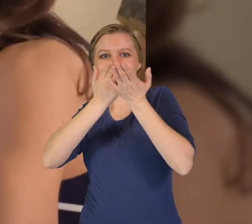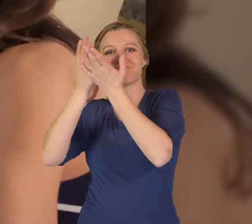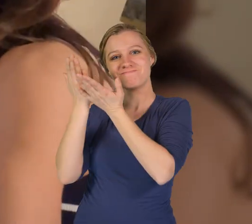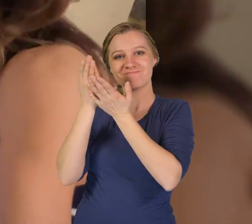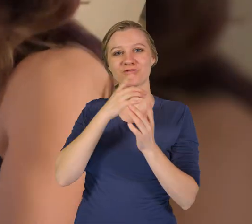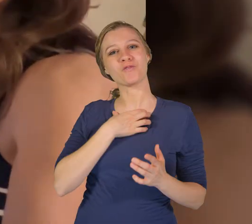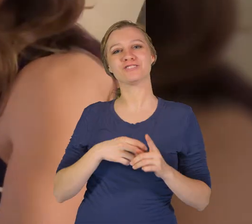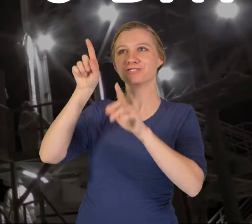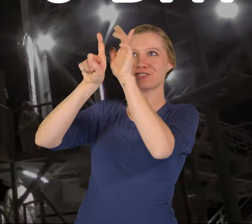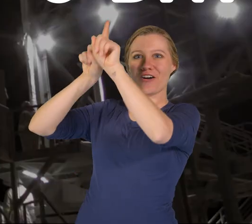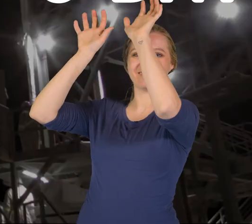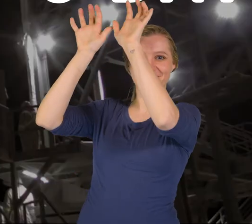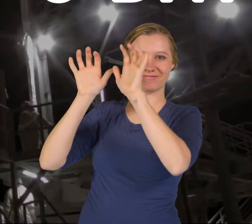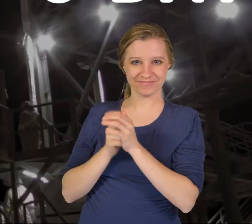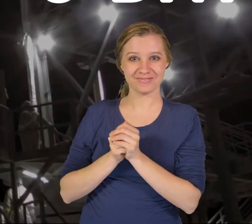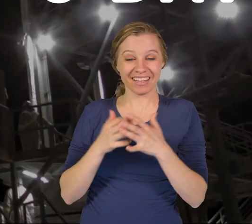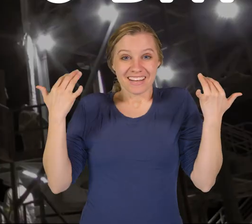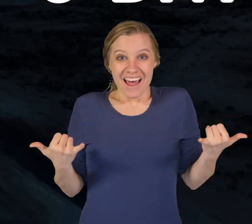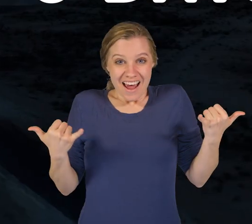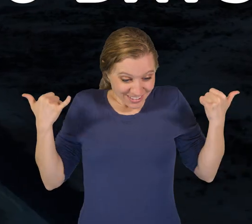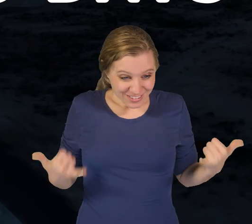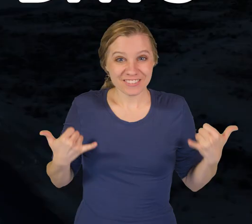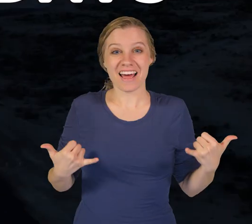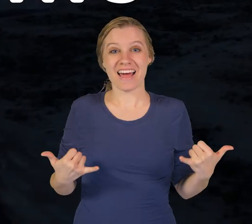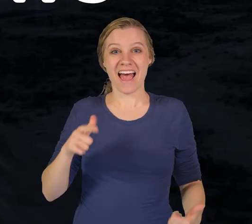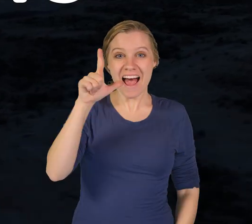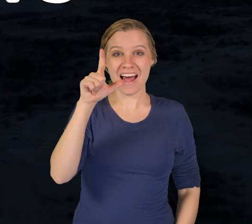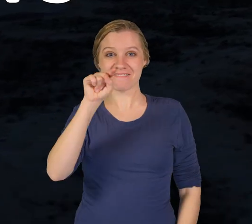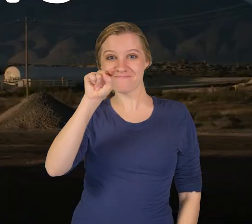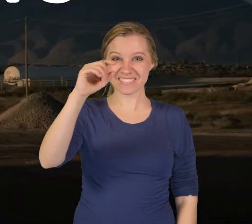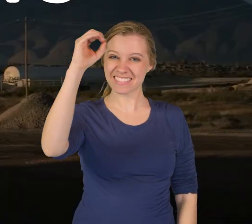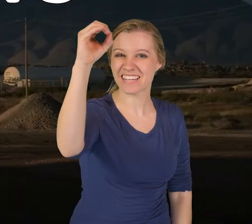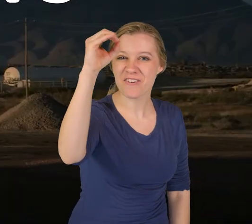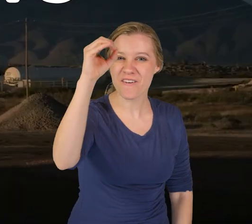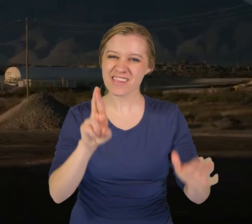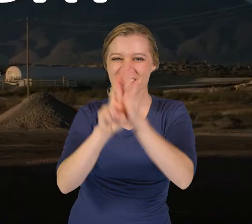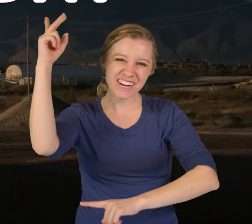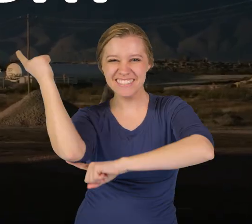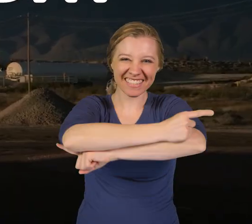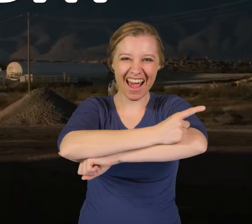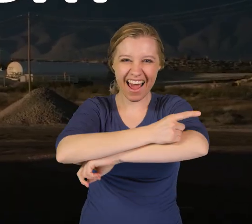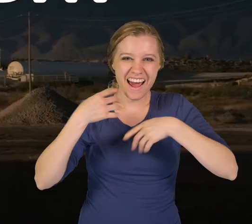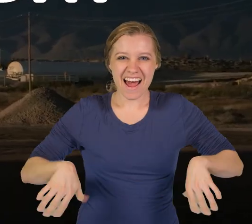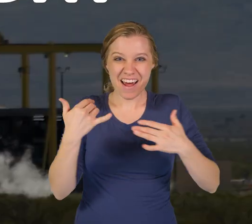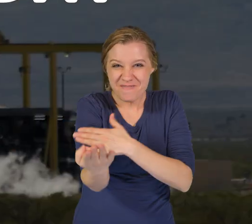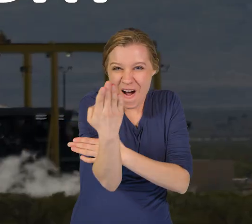your Wishes to the Stars tomorrow. And then it was here, L minus zero, launch